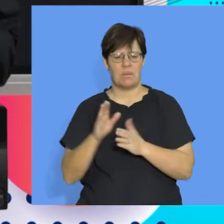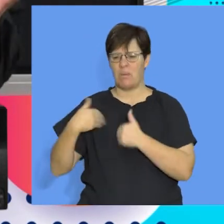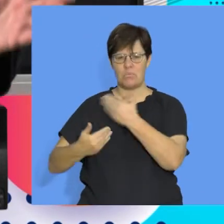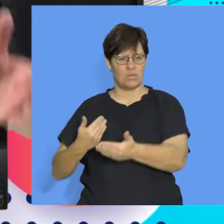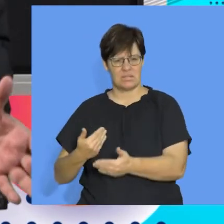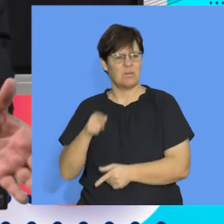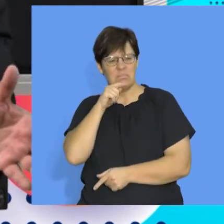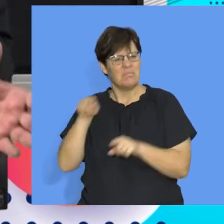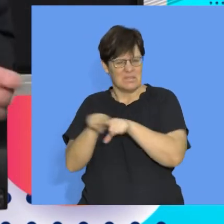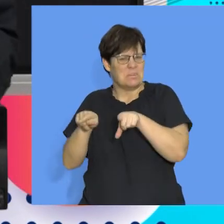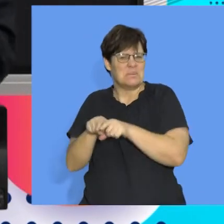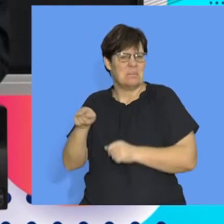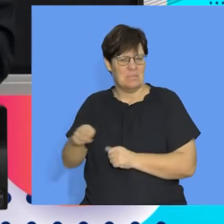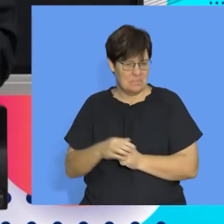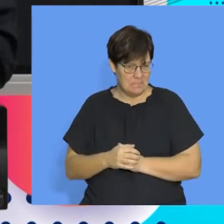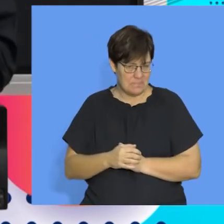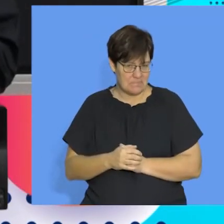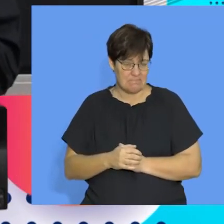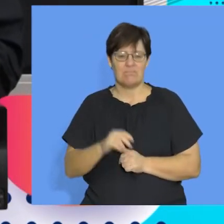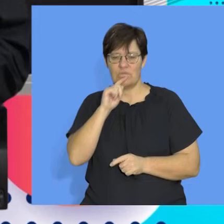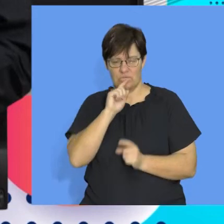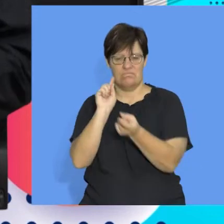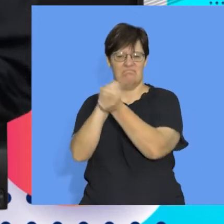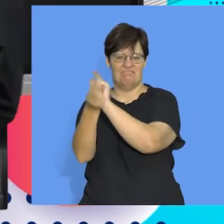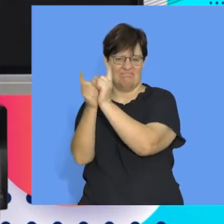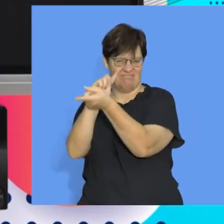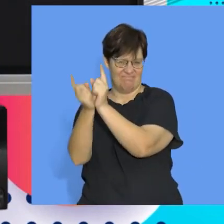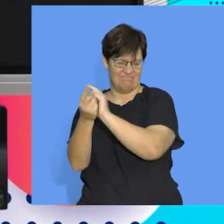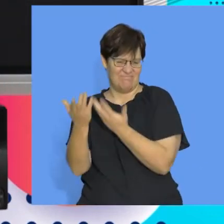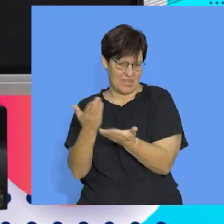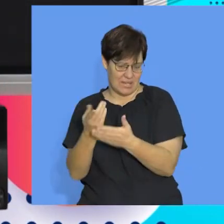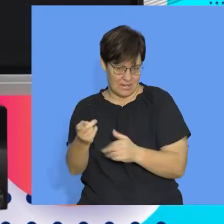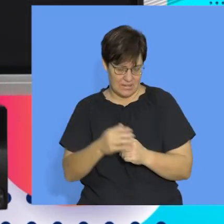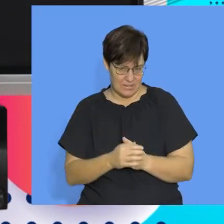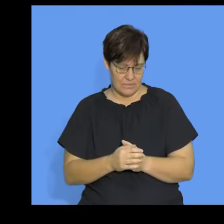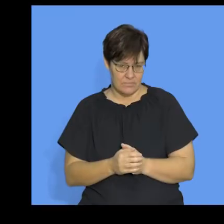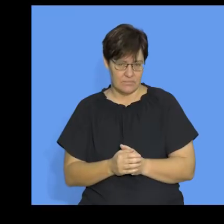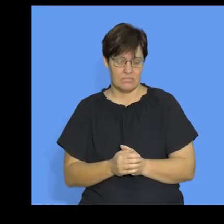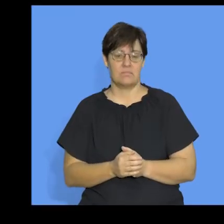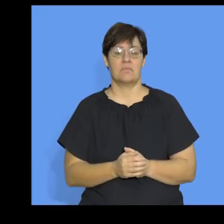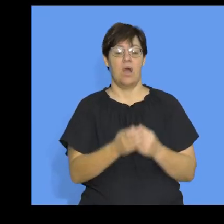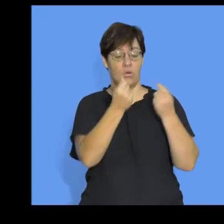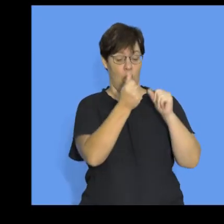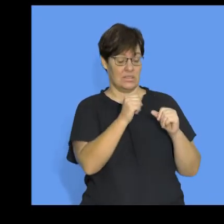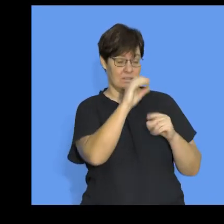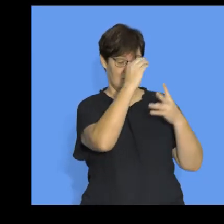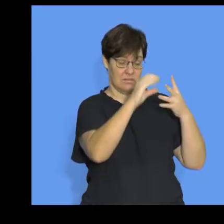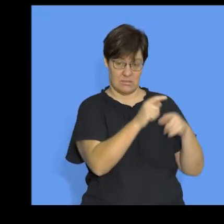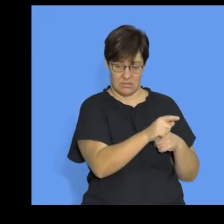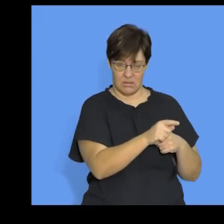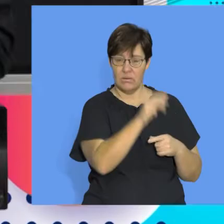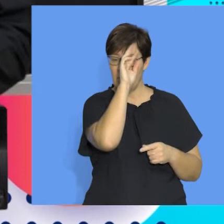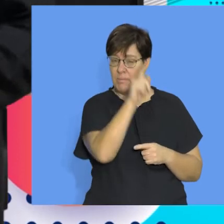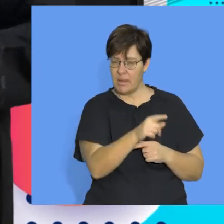process. It's the same account, it's used interchangeably. Right. If you take your cost components, remember once